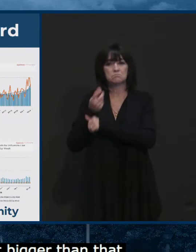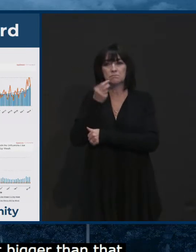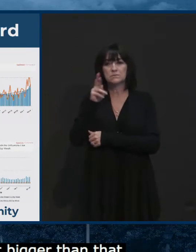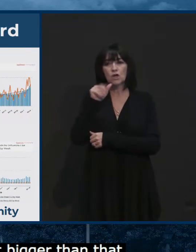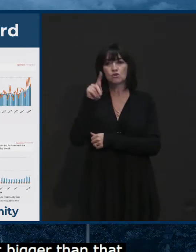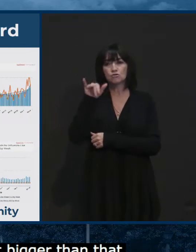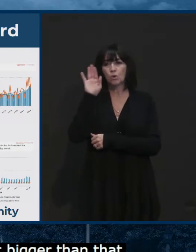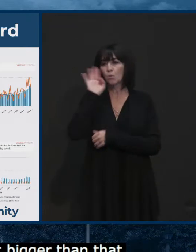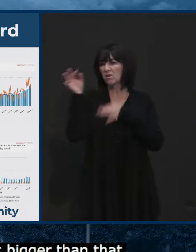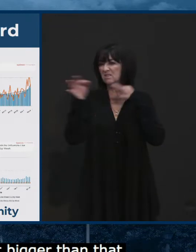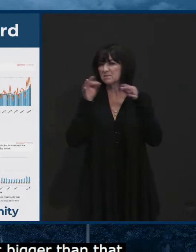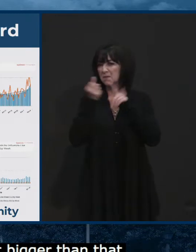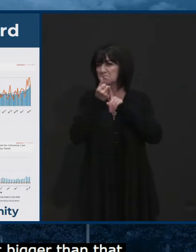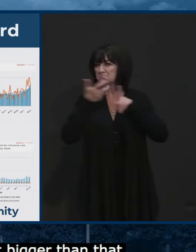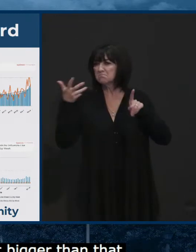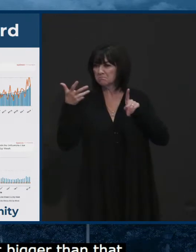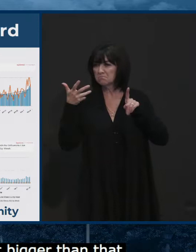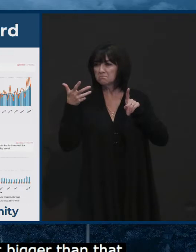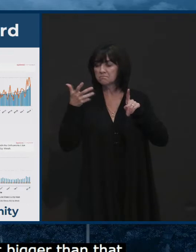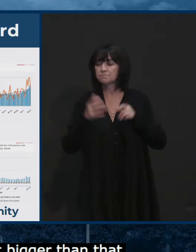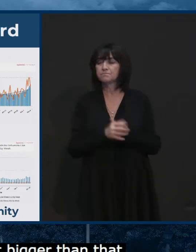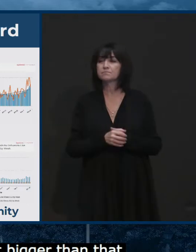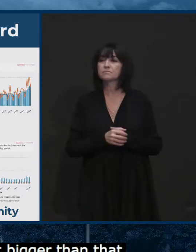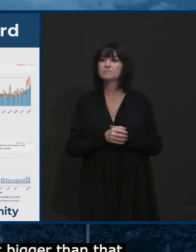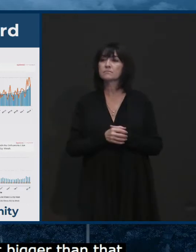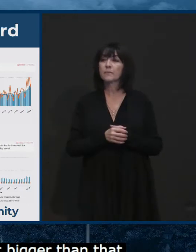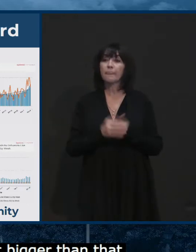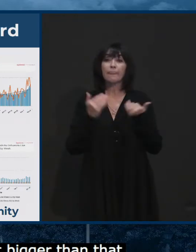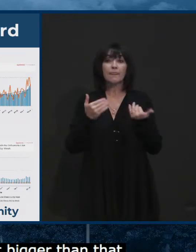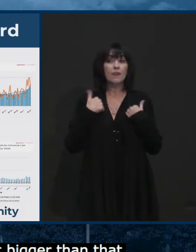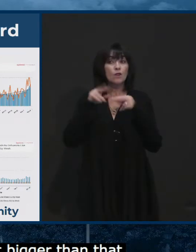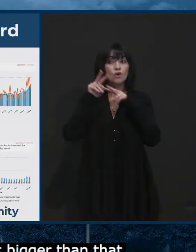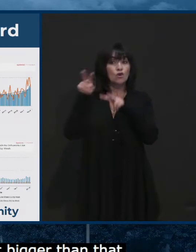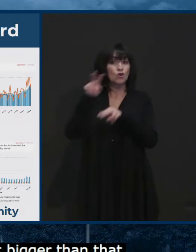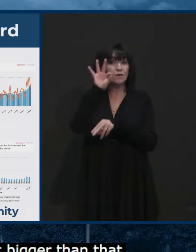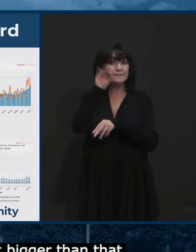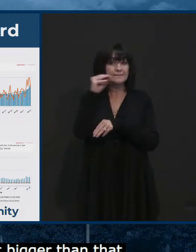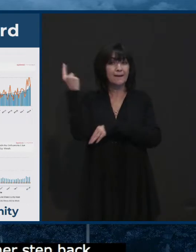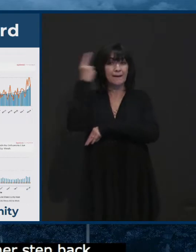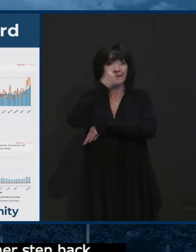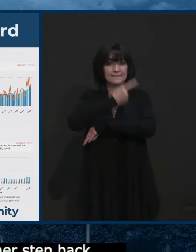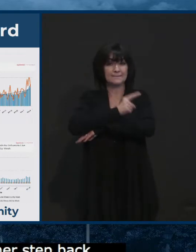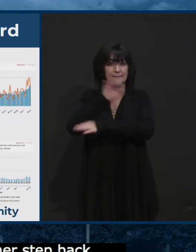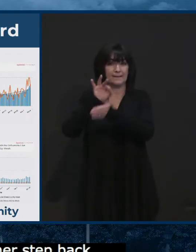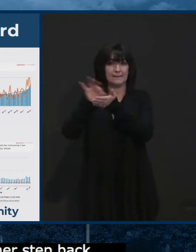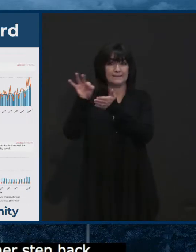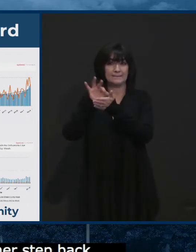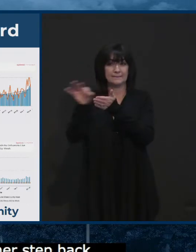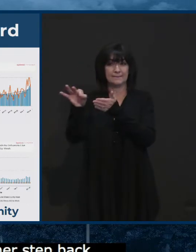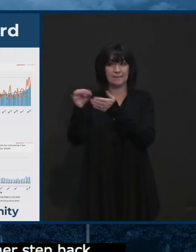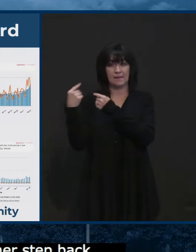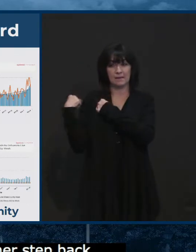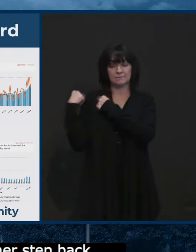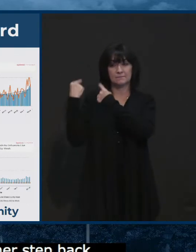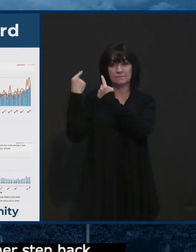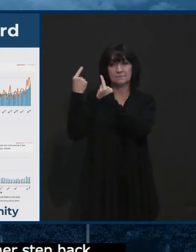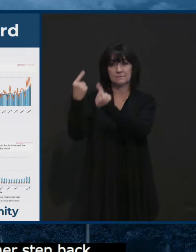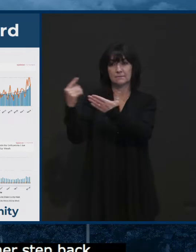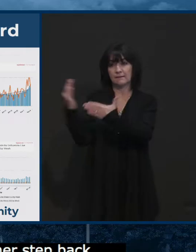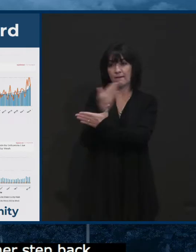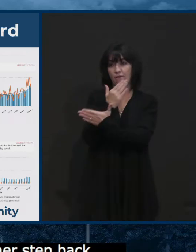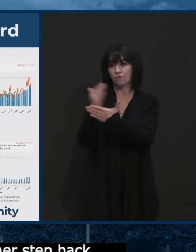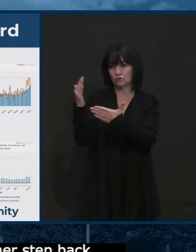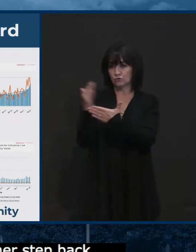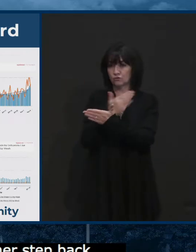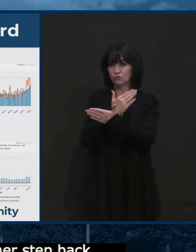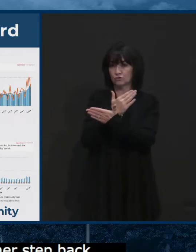take another step back or another step up and look at the 90-day view. You can clearly see the trends And we're